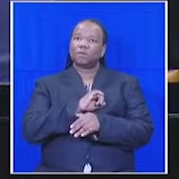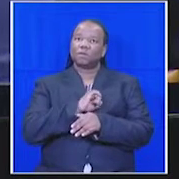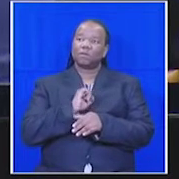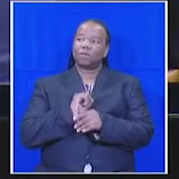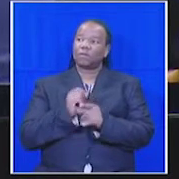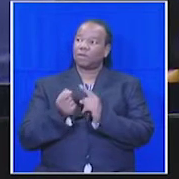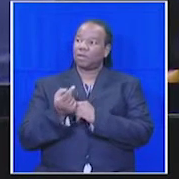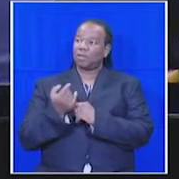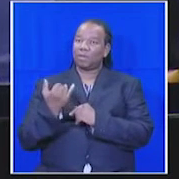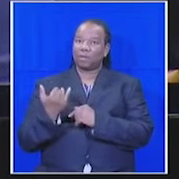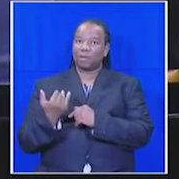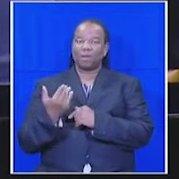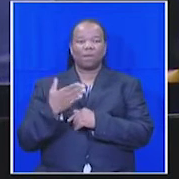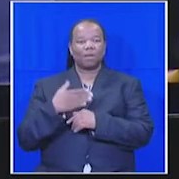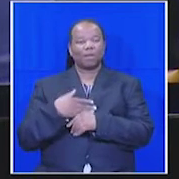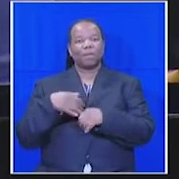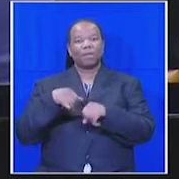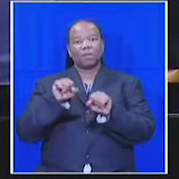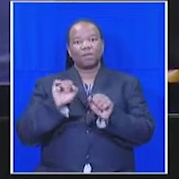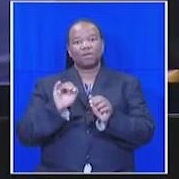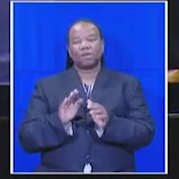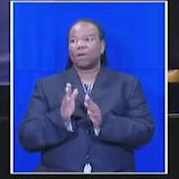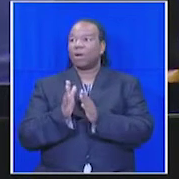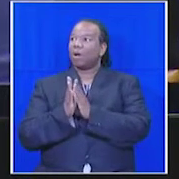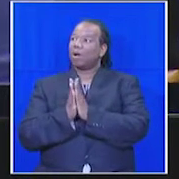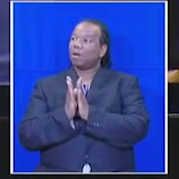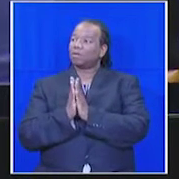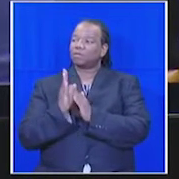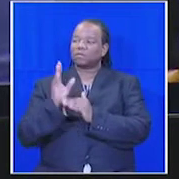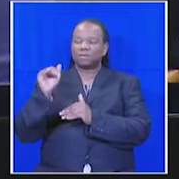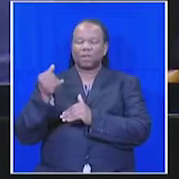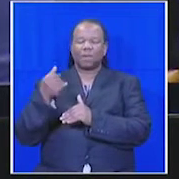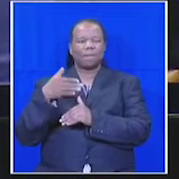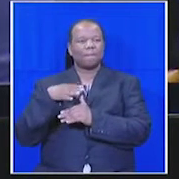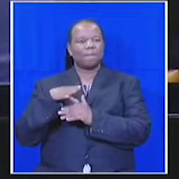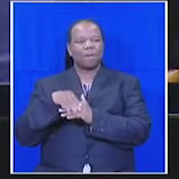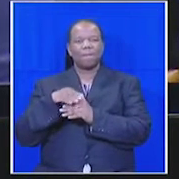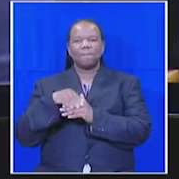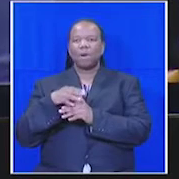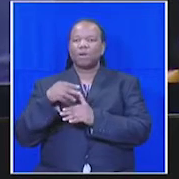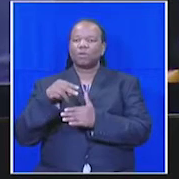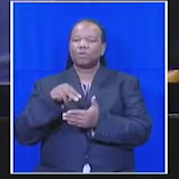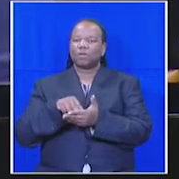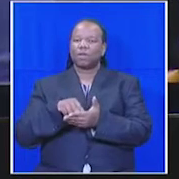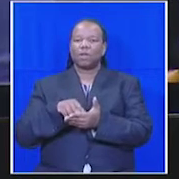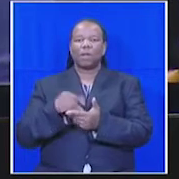The chair is asking the member to stay at the podium and the member just